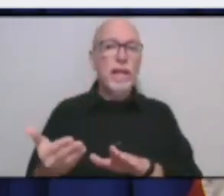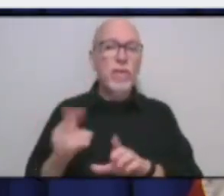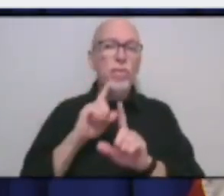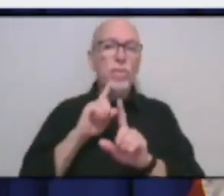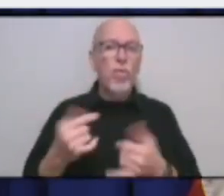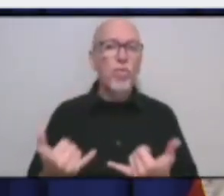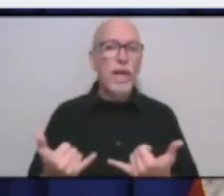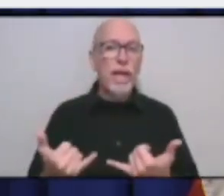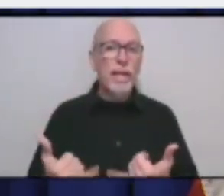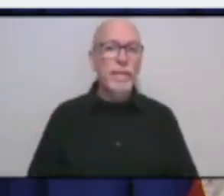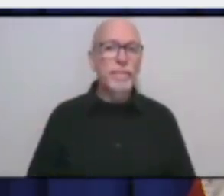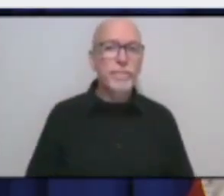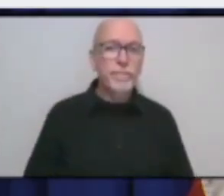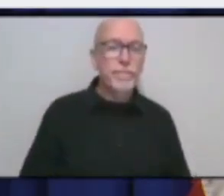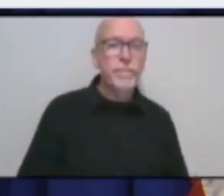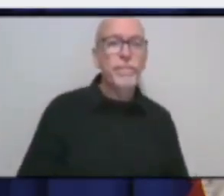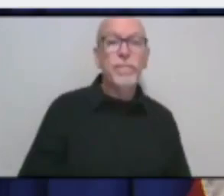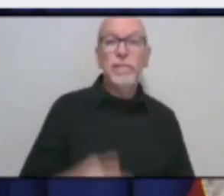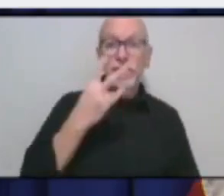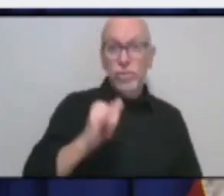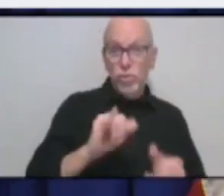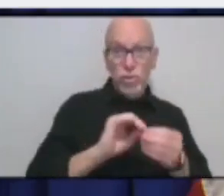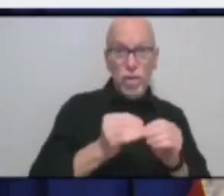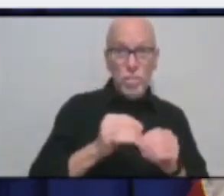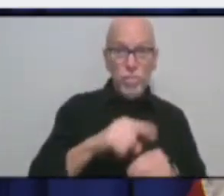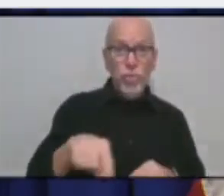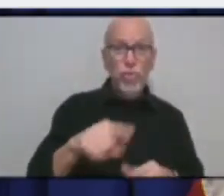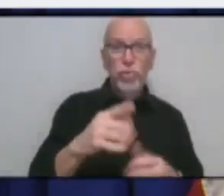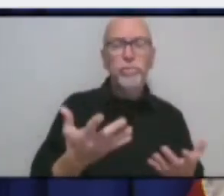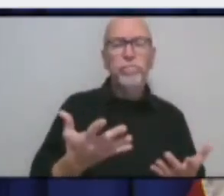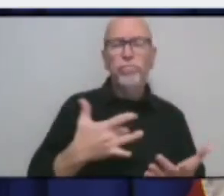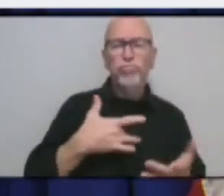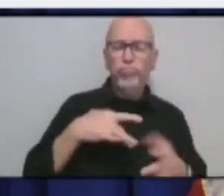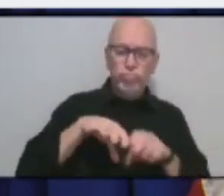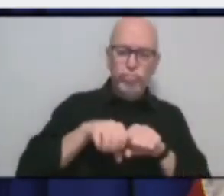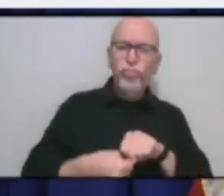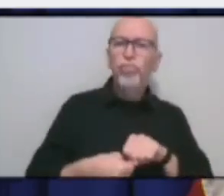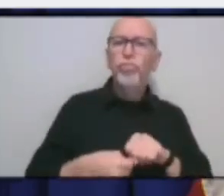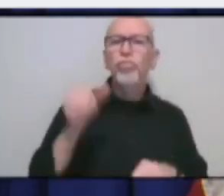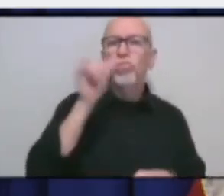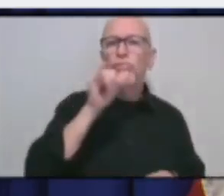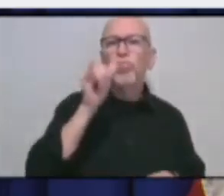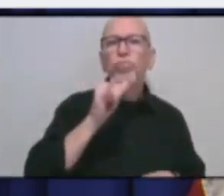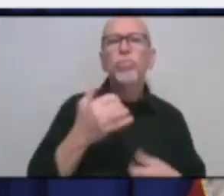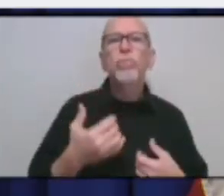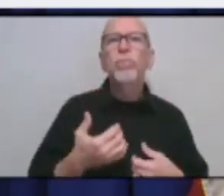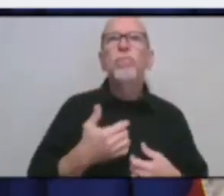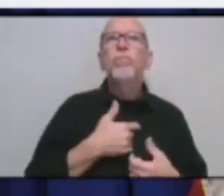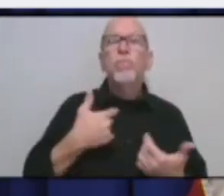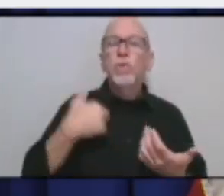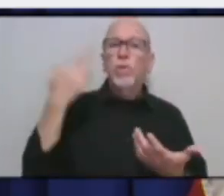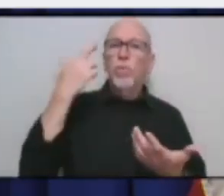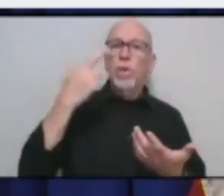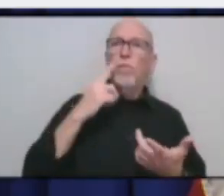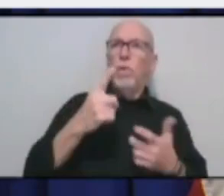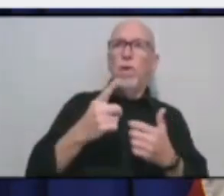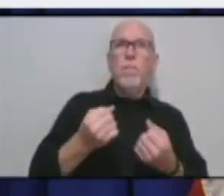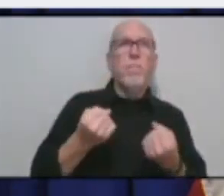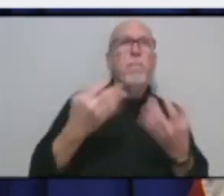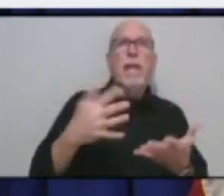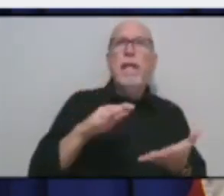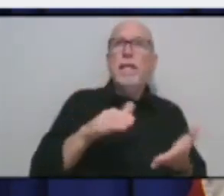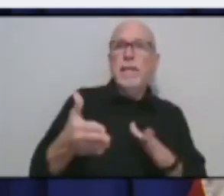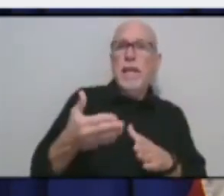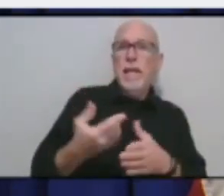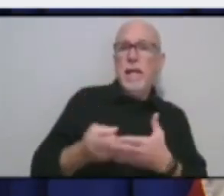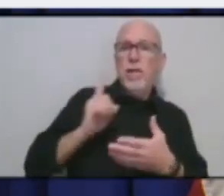today. Seeing these numbers is beyond heartbreaking, especially when we realize that about half of the deaths in the last week occurred